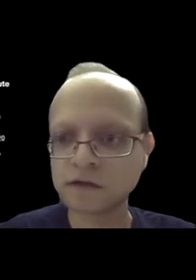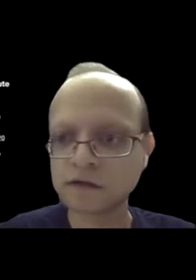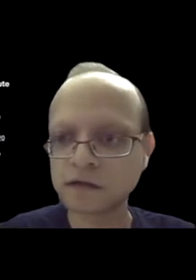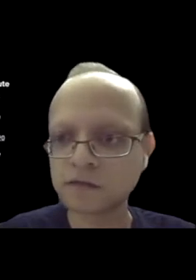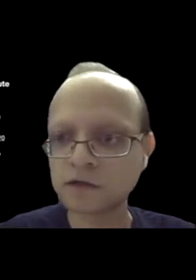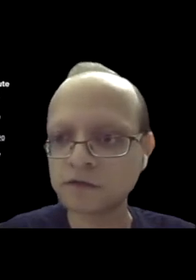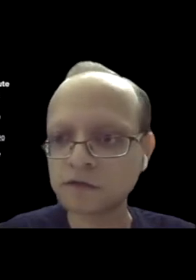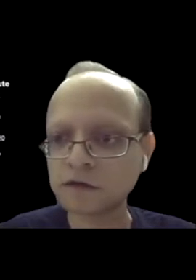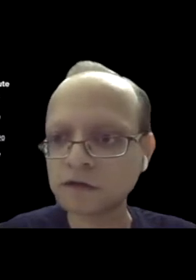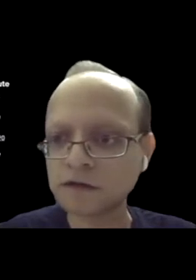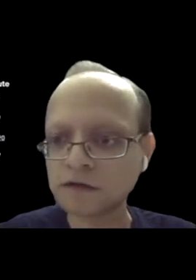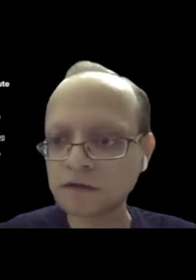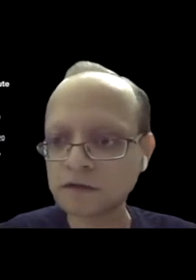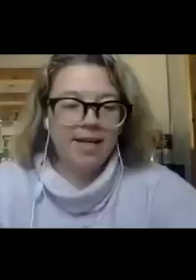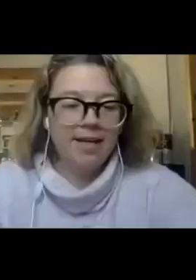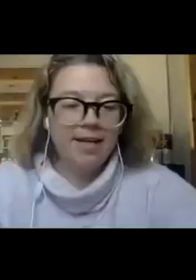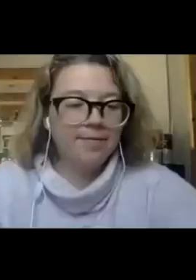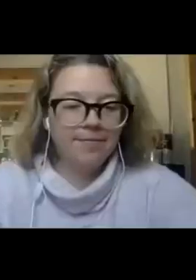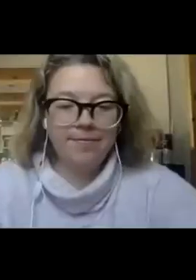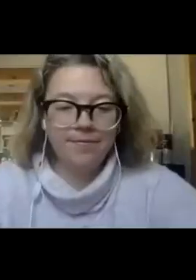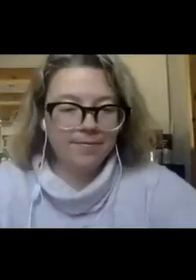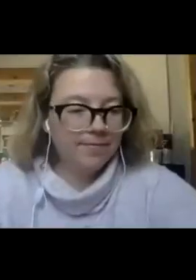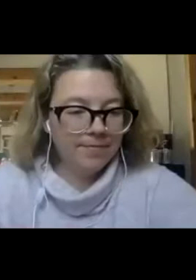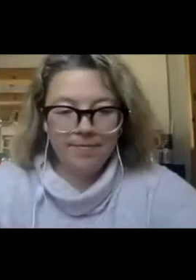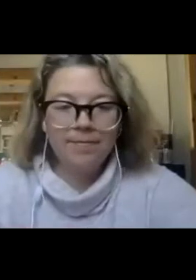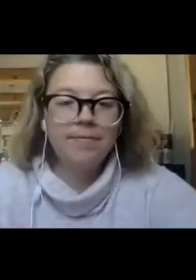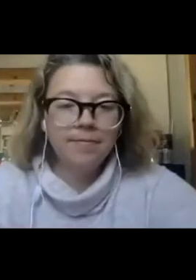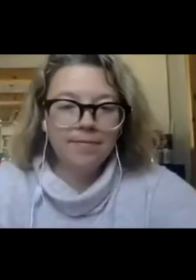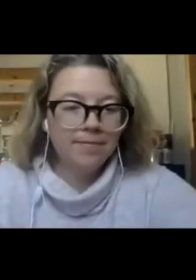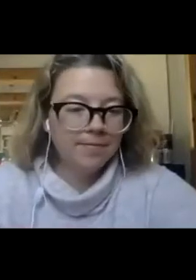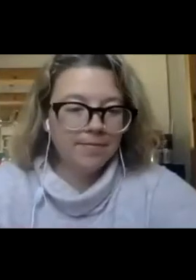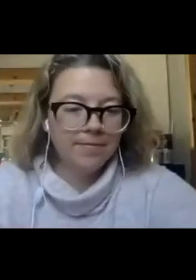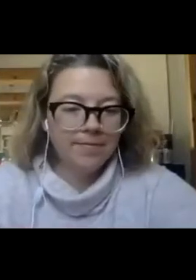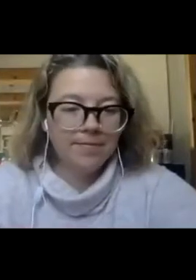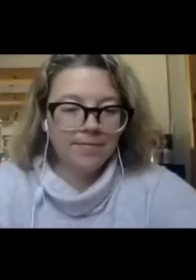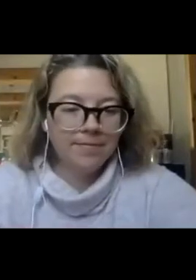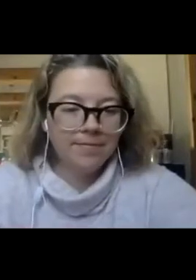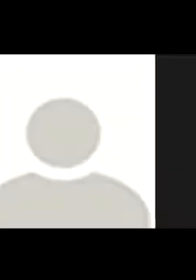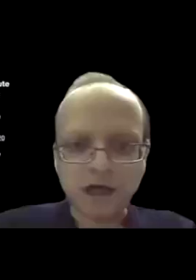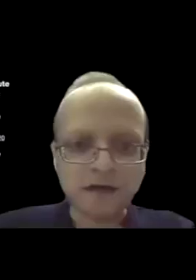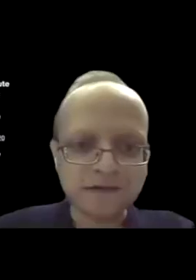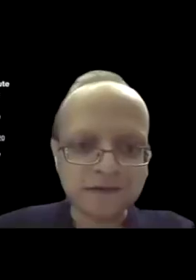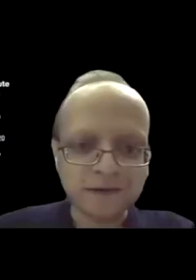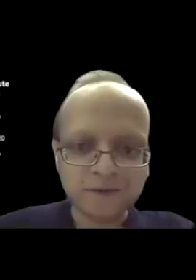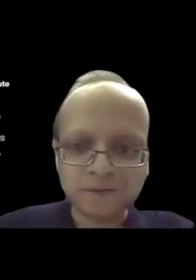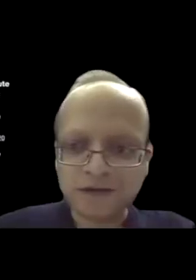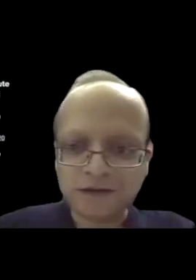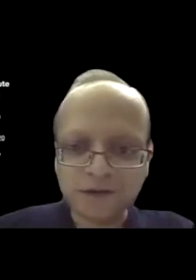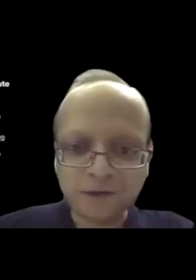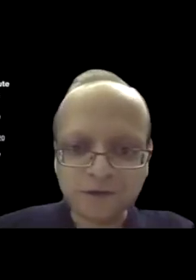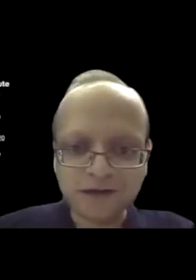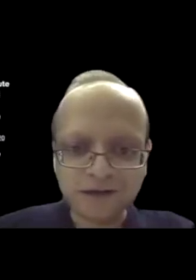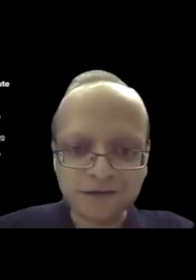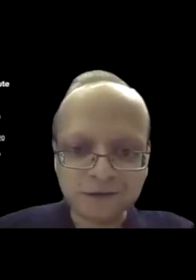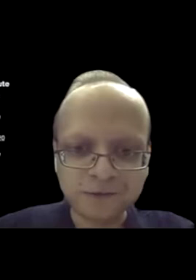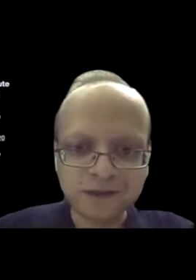it, I believe. We can still see it. Awesome, okay, cool. All right, so yeah, I guess